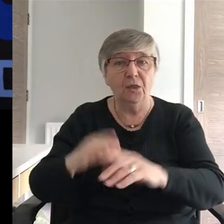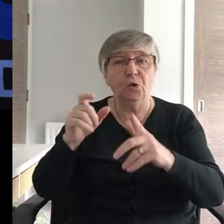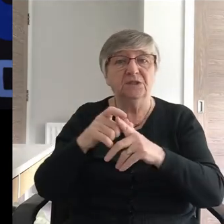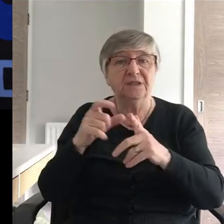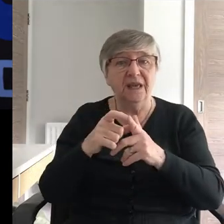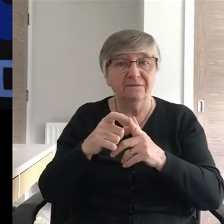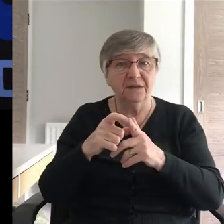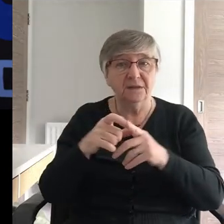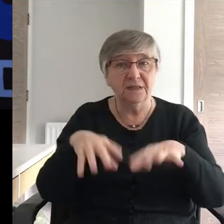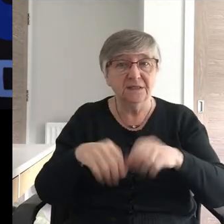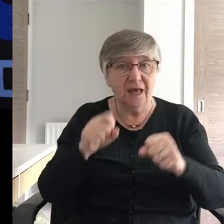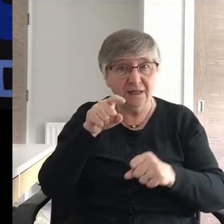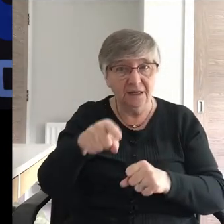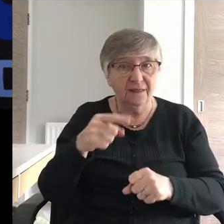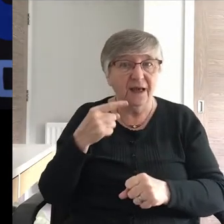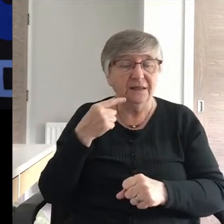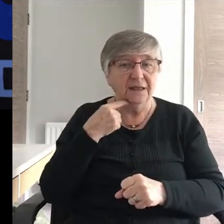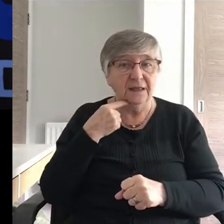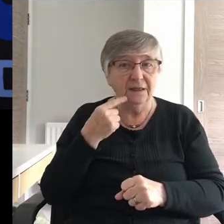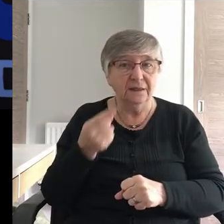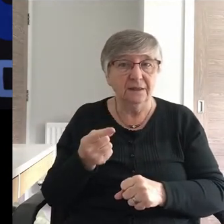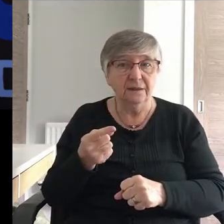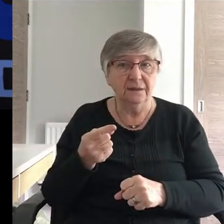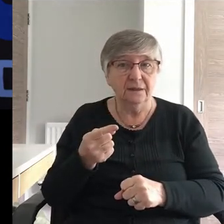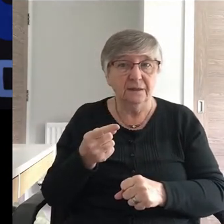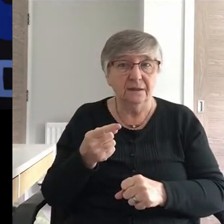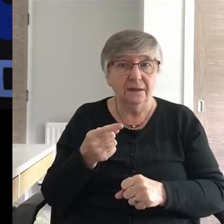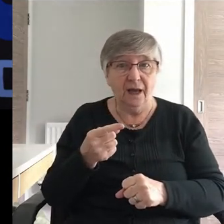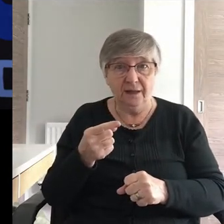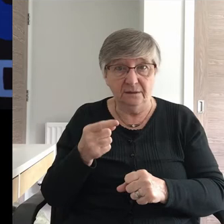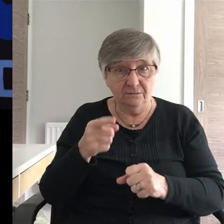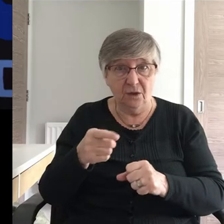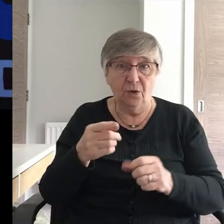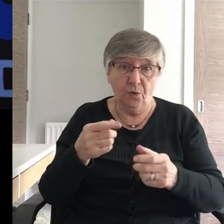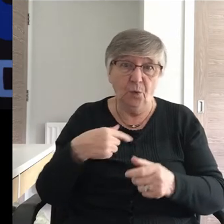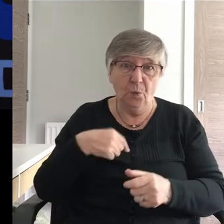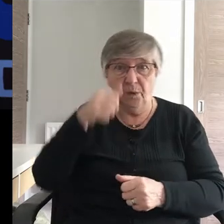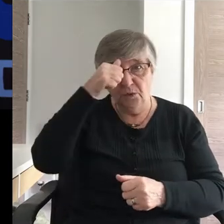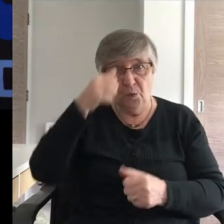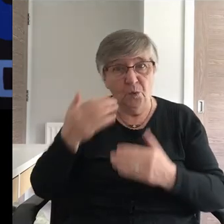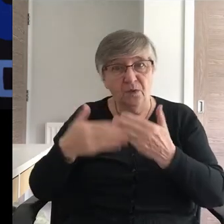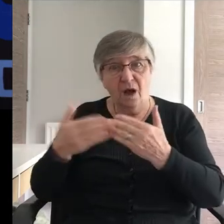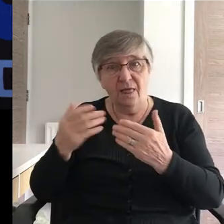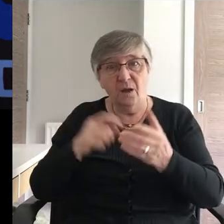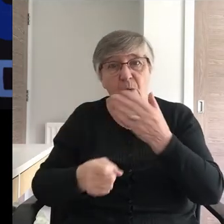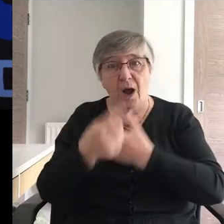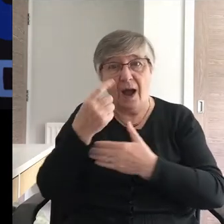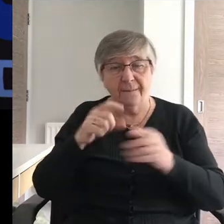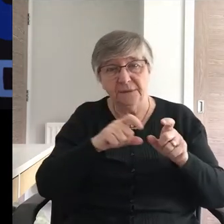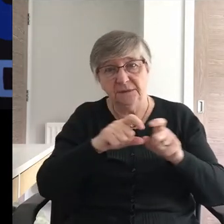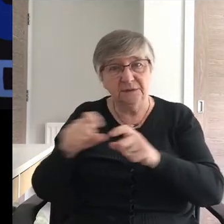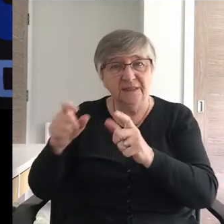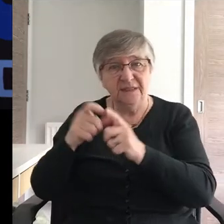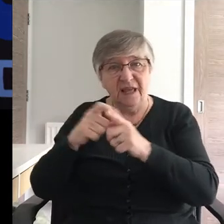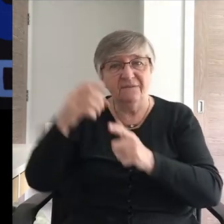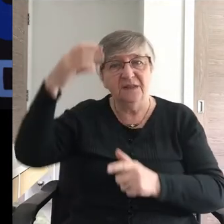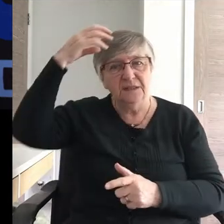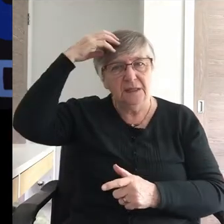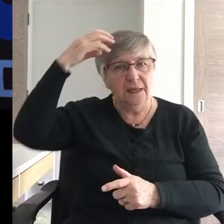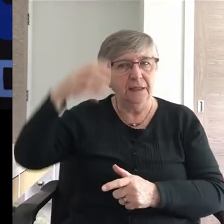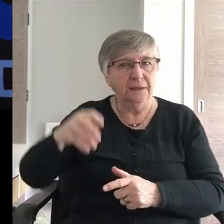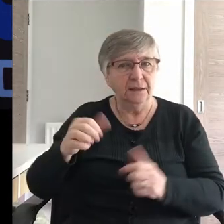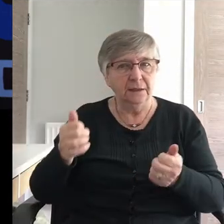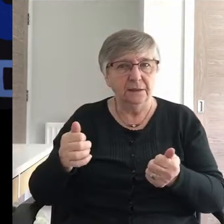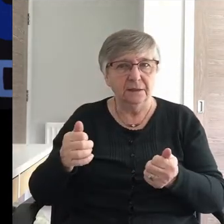day forward, verse 13, we're told, and the rest, as they say, is history. Samuel's job is